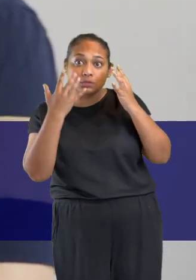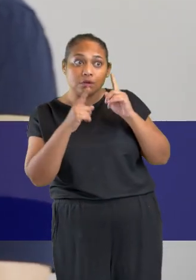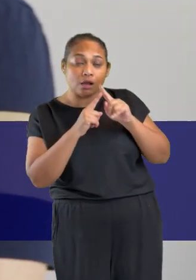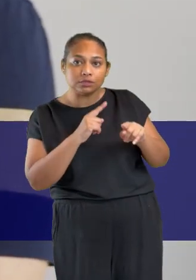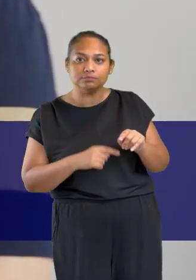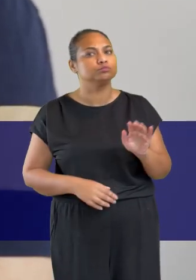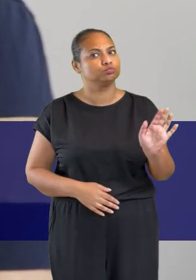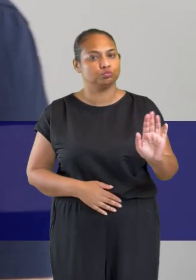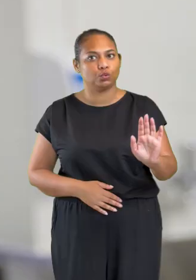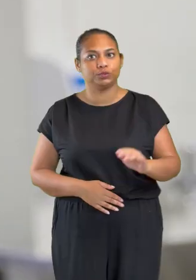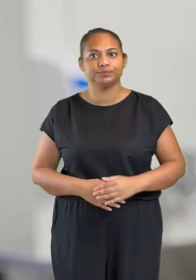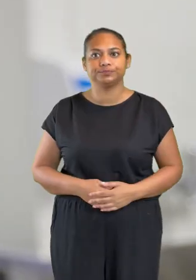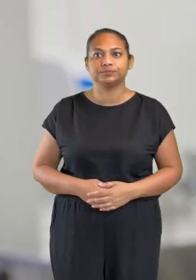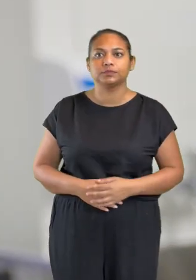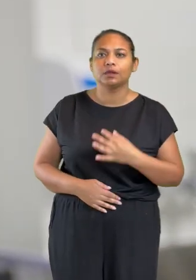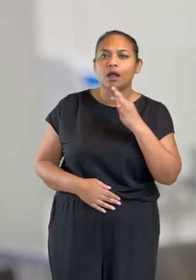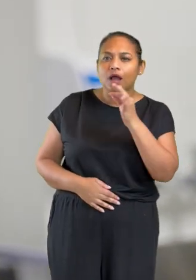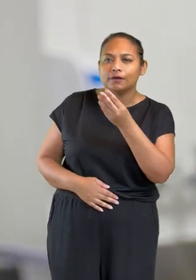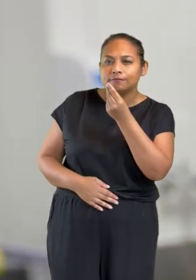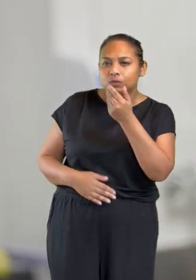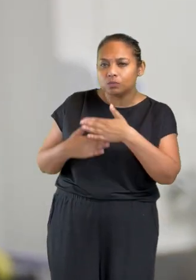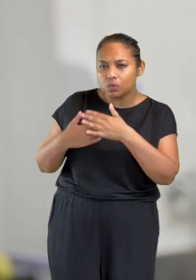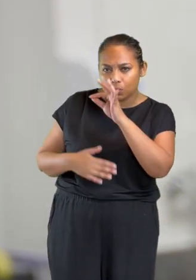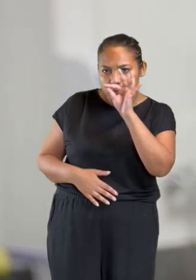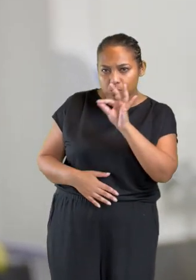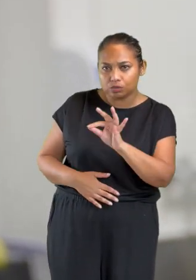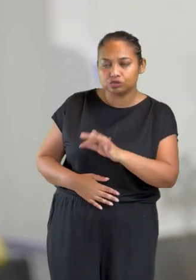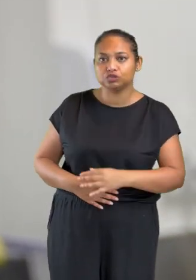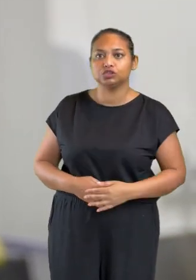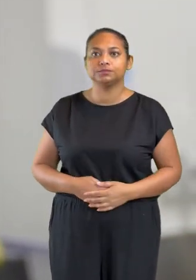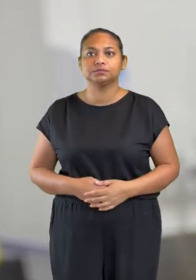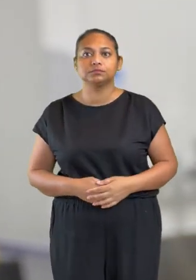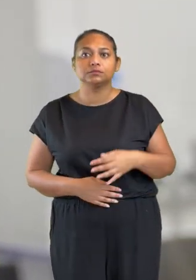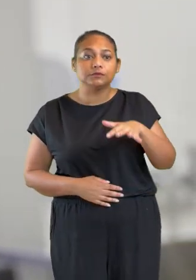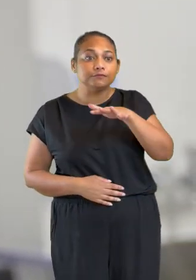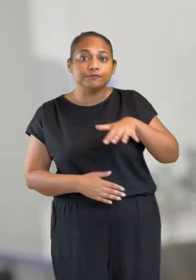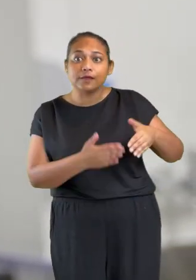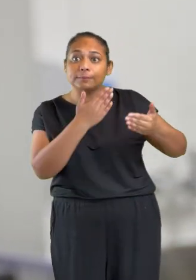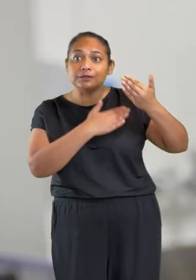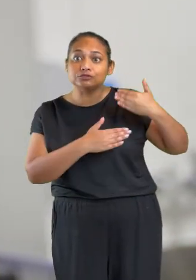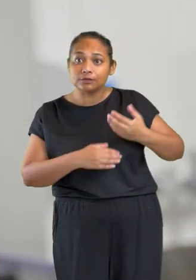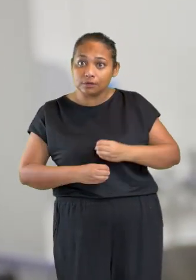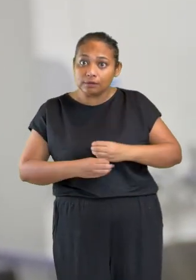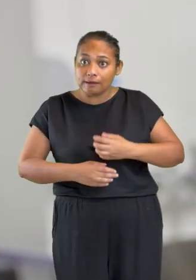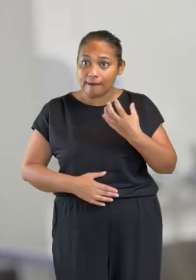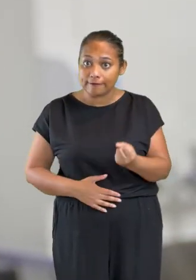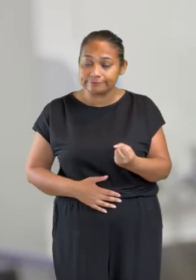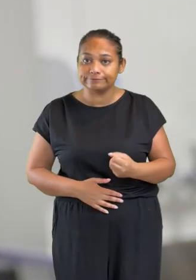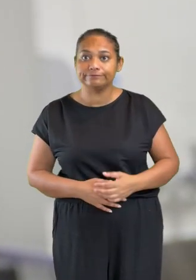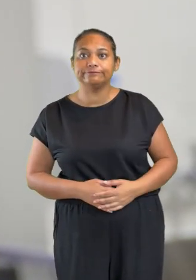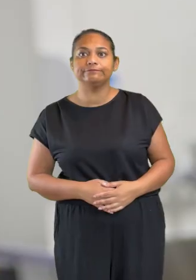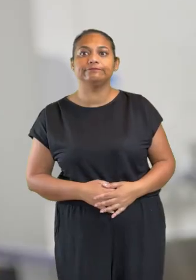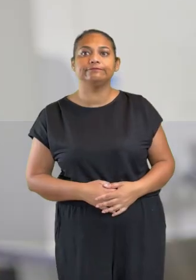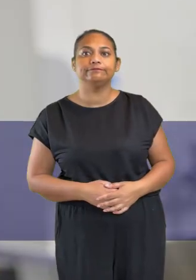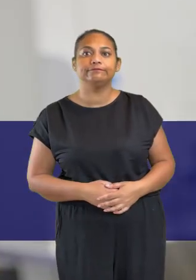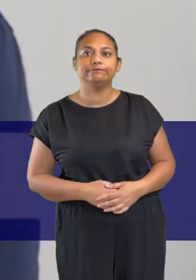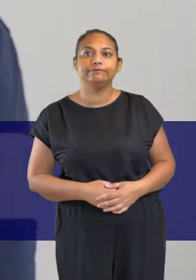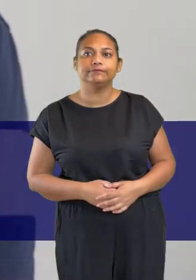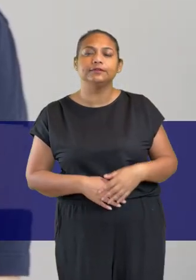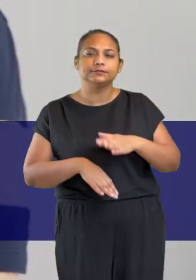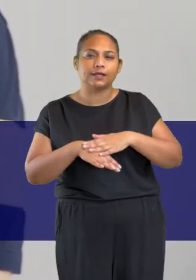No. Okay, I just need to ask you a few questions. Do you have any do you know if you have any family history of